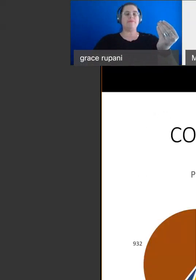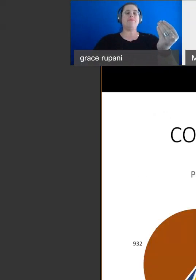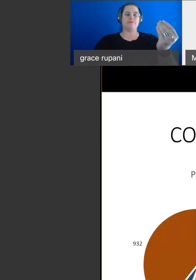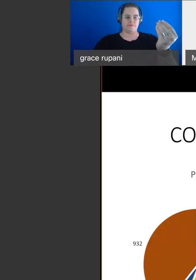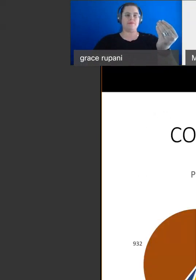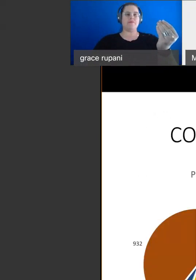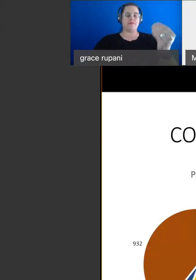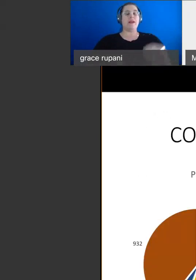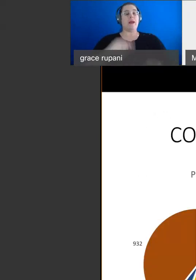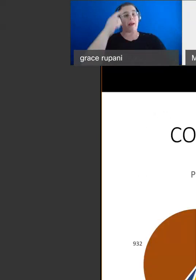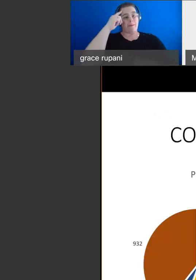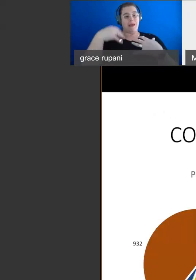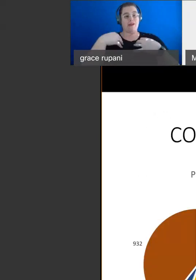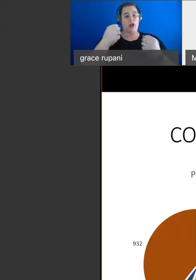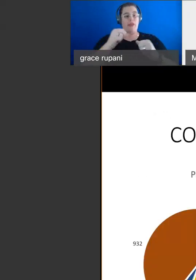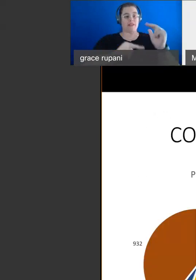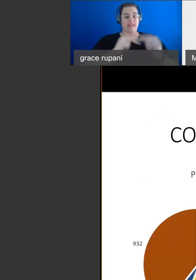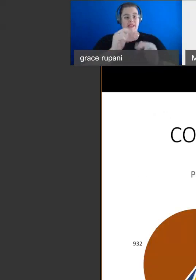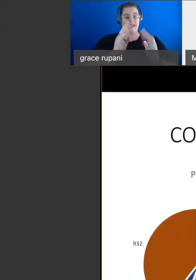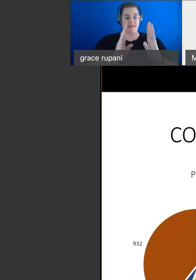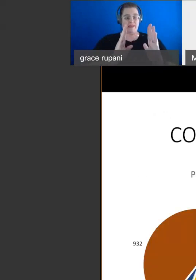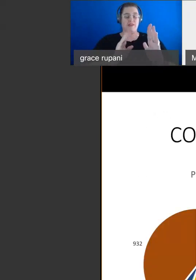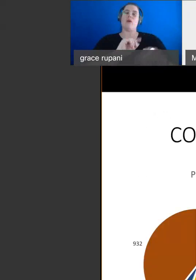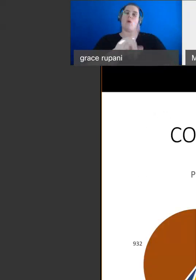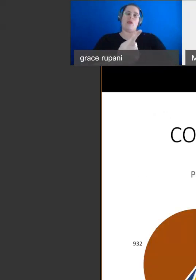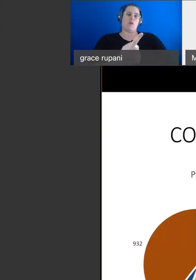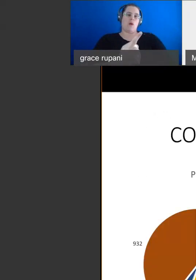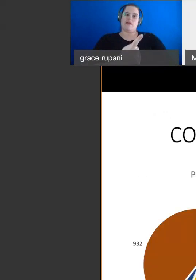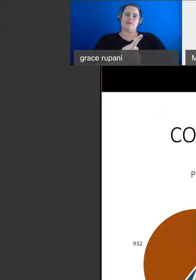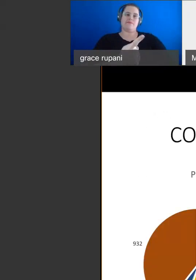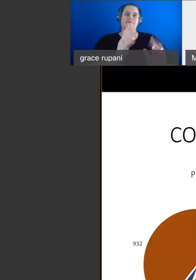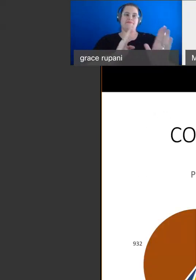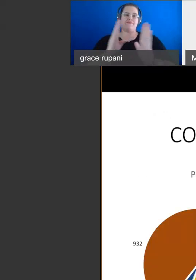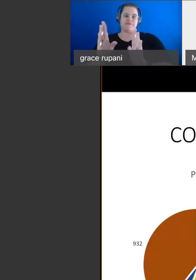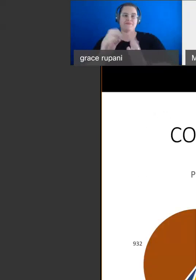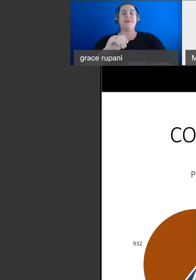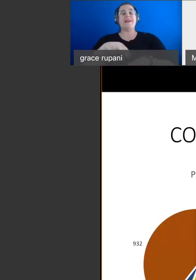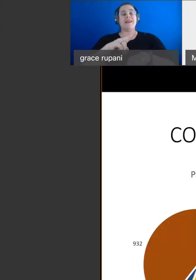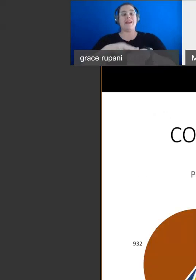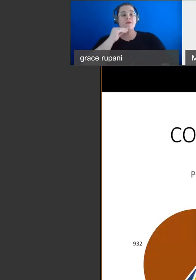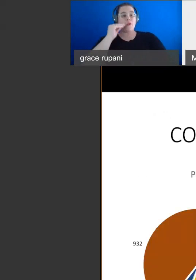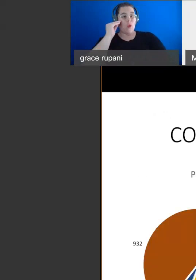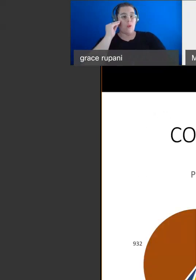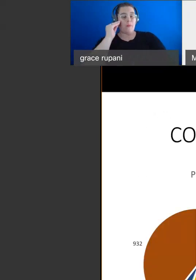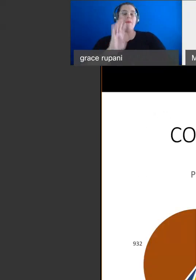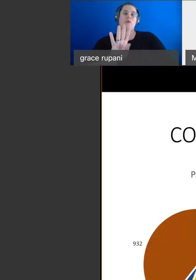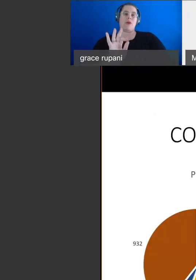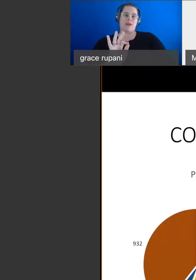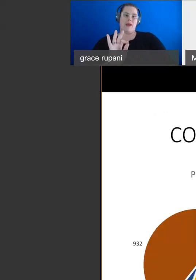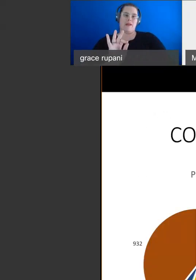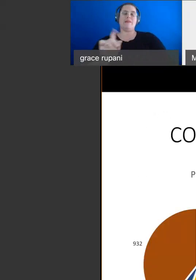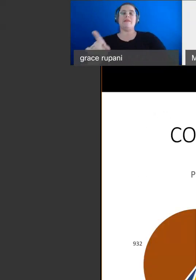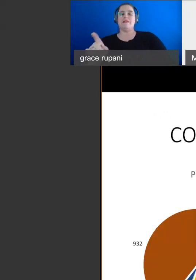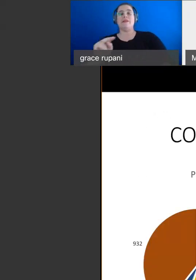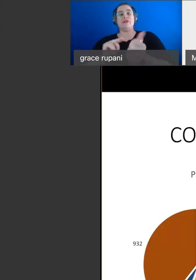In mental health facilities, there was 1 person. In natural homes, 49 people. Nursing